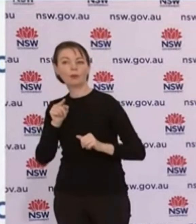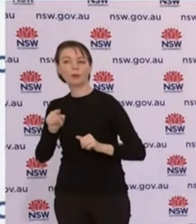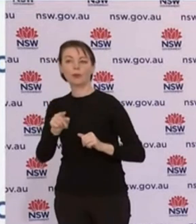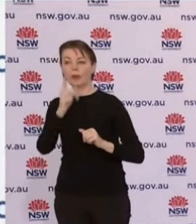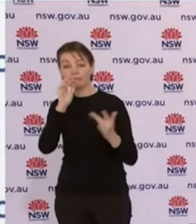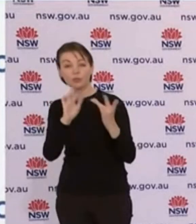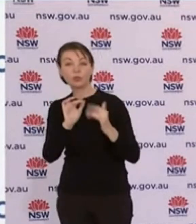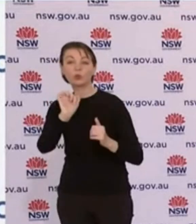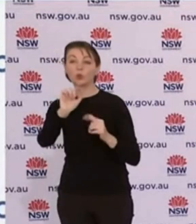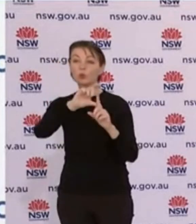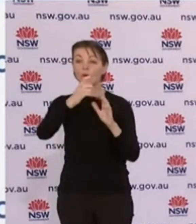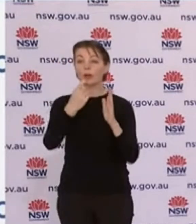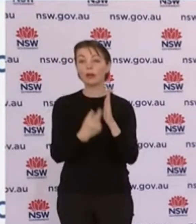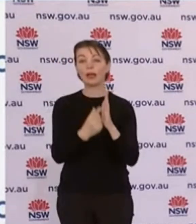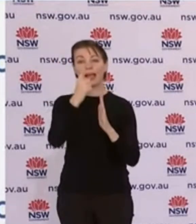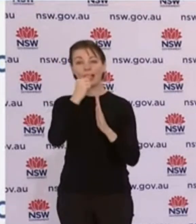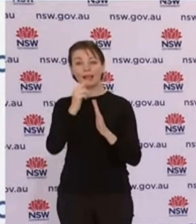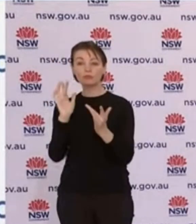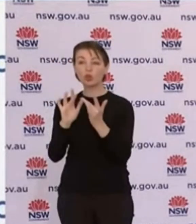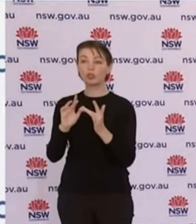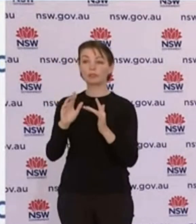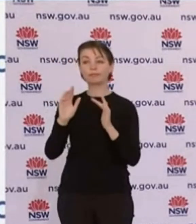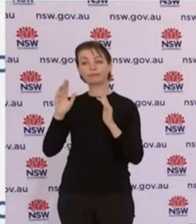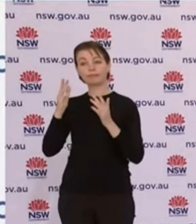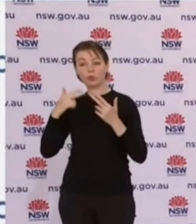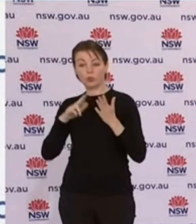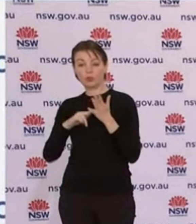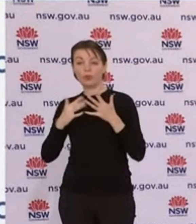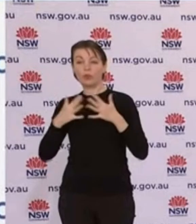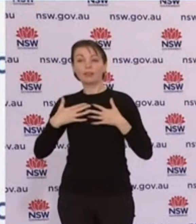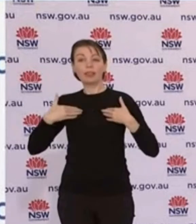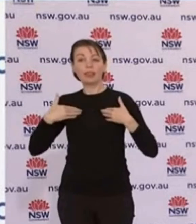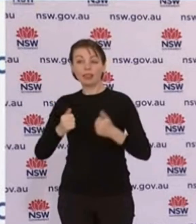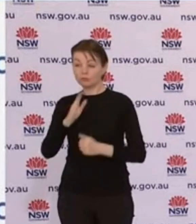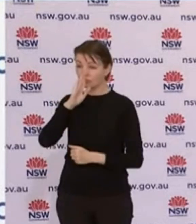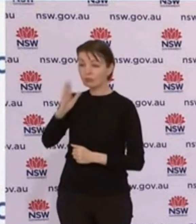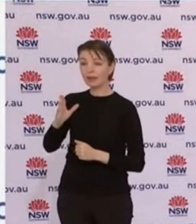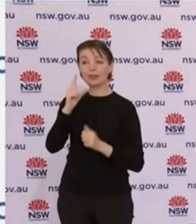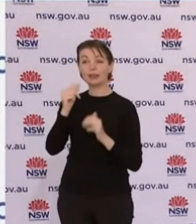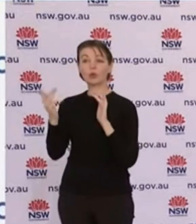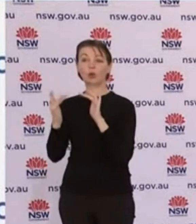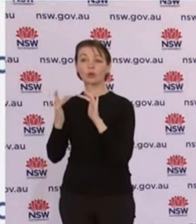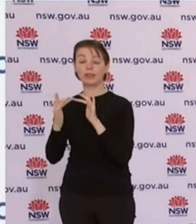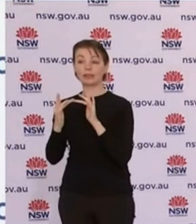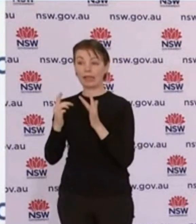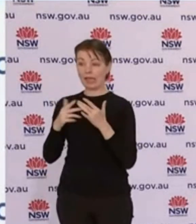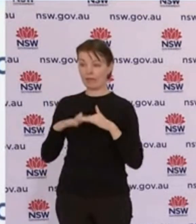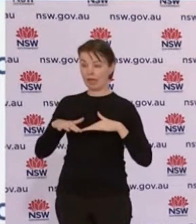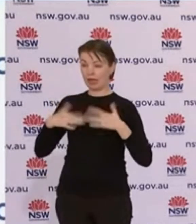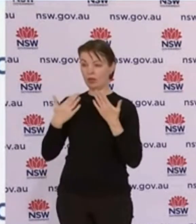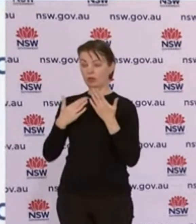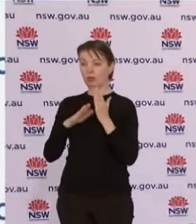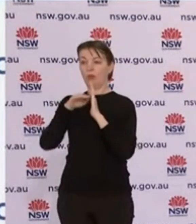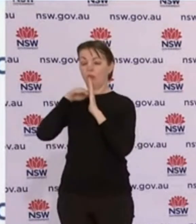GP, you can contact Health Direct, and if you have concerns that you have any symptoms that indicate a medical